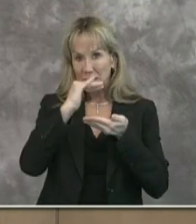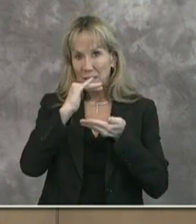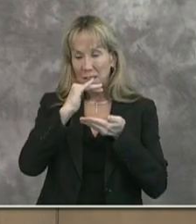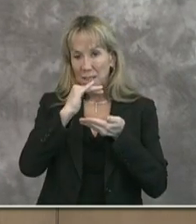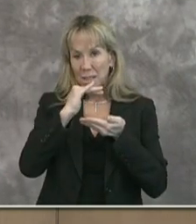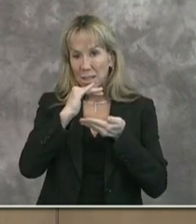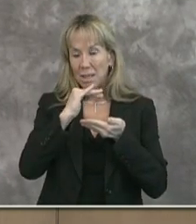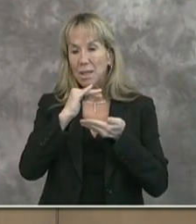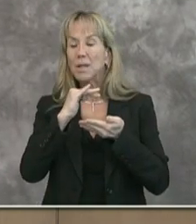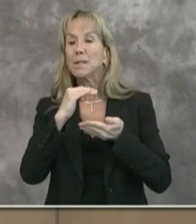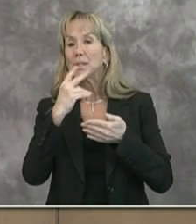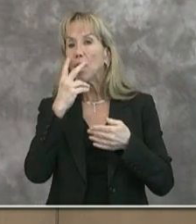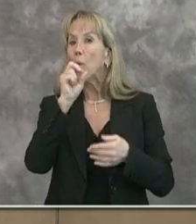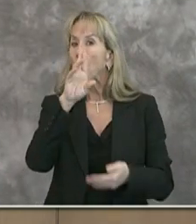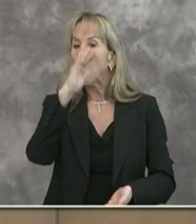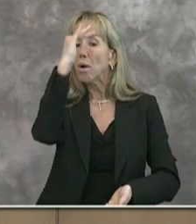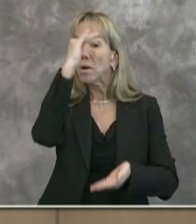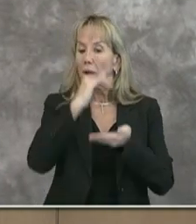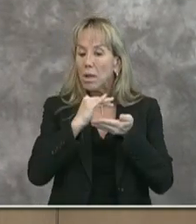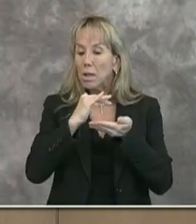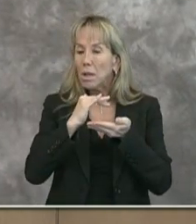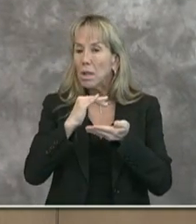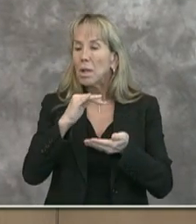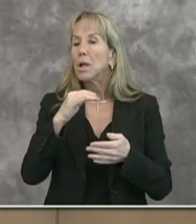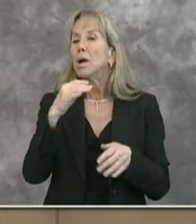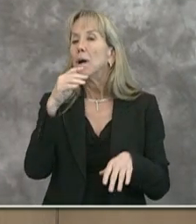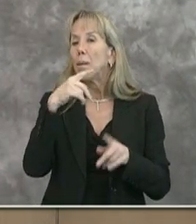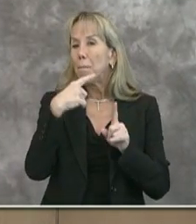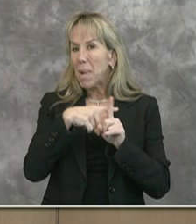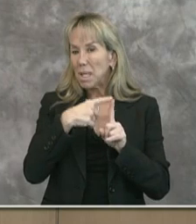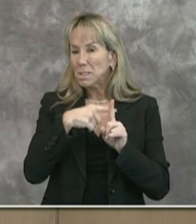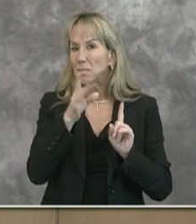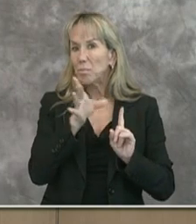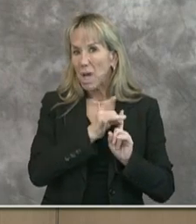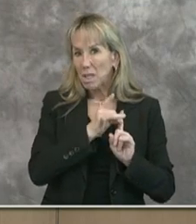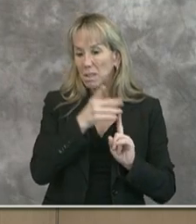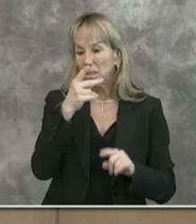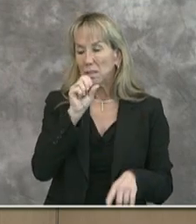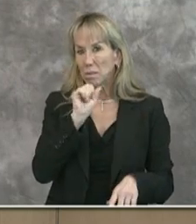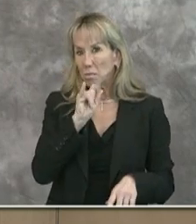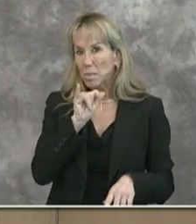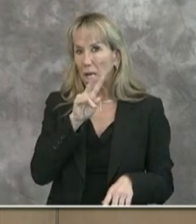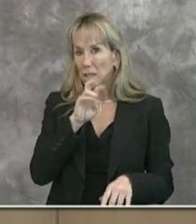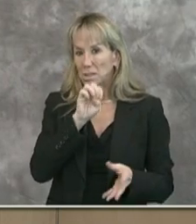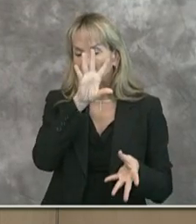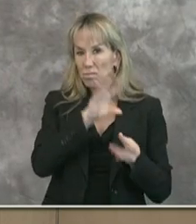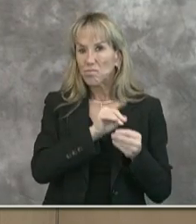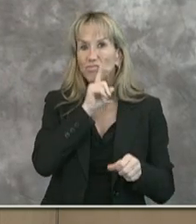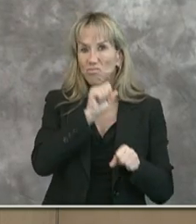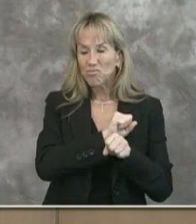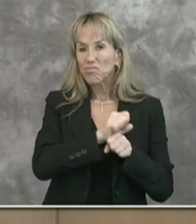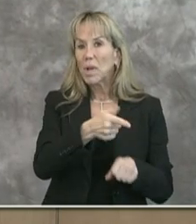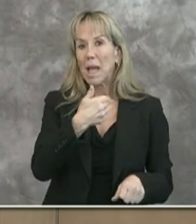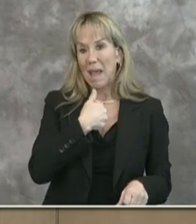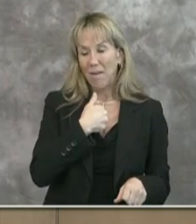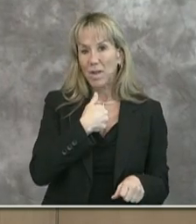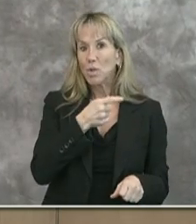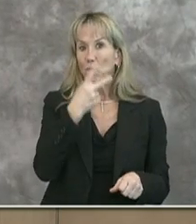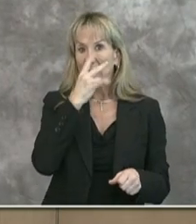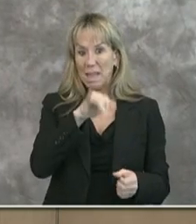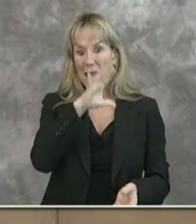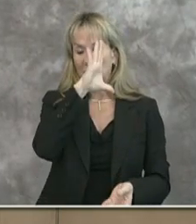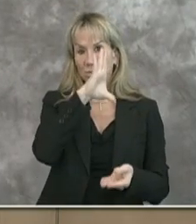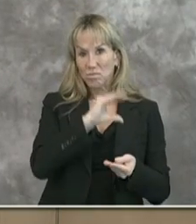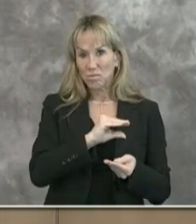or decreasing percent of positive tests compared to the number of total tests performed within